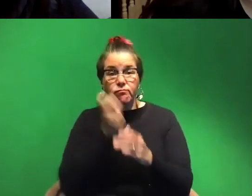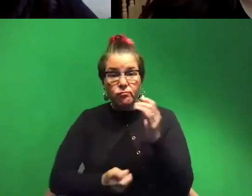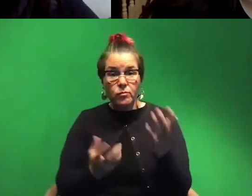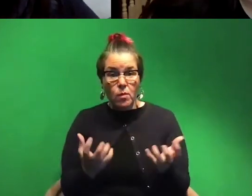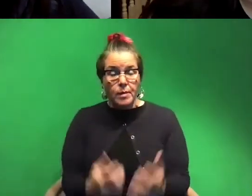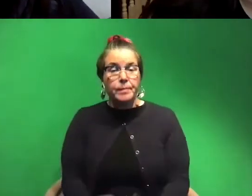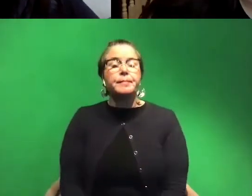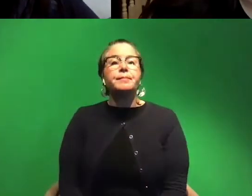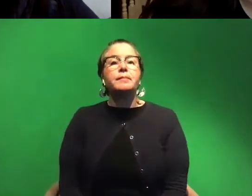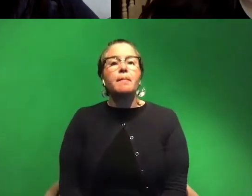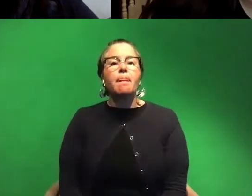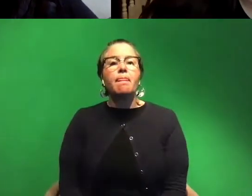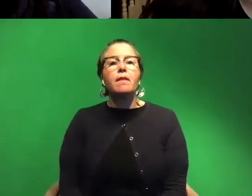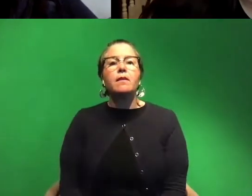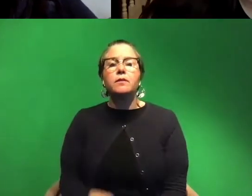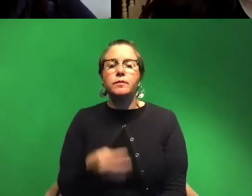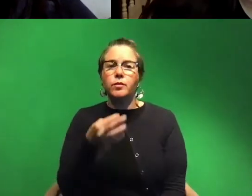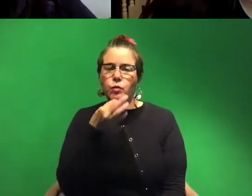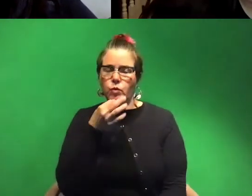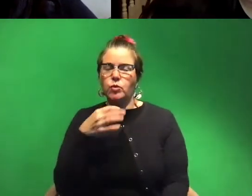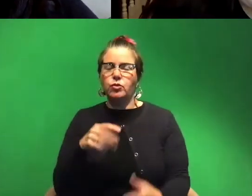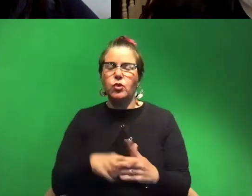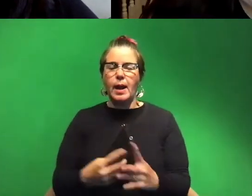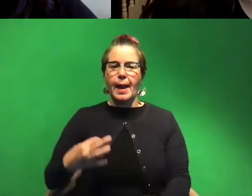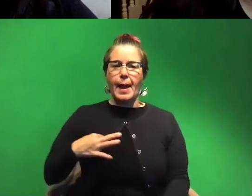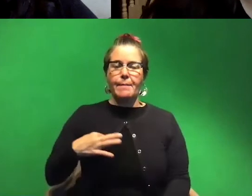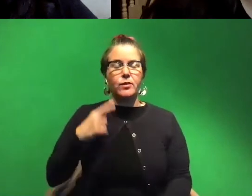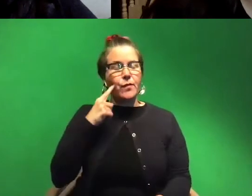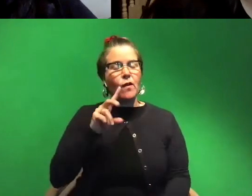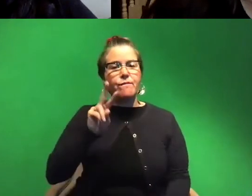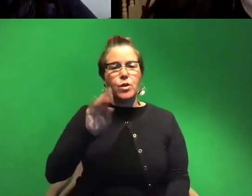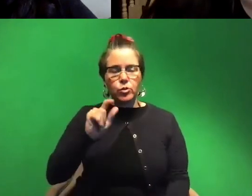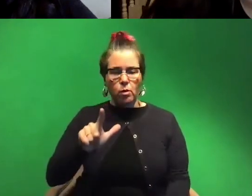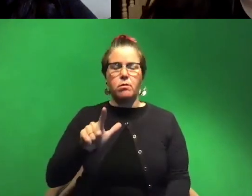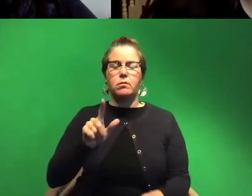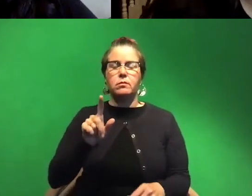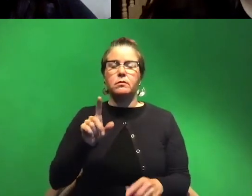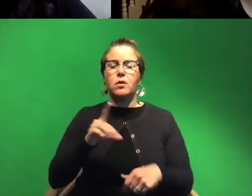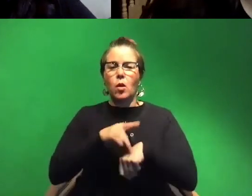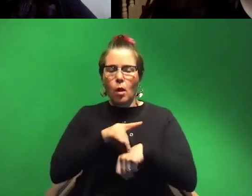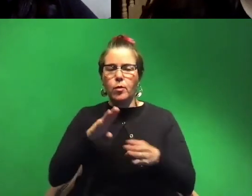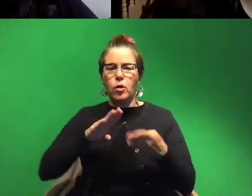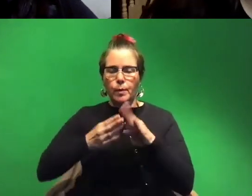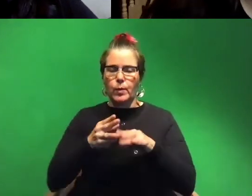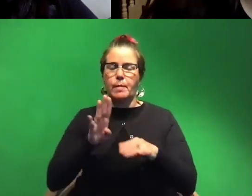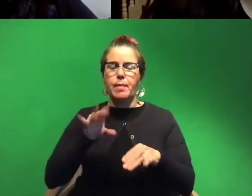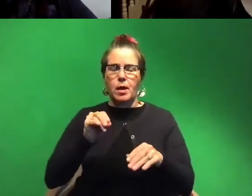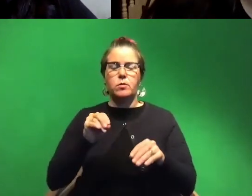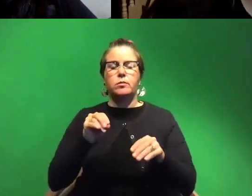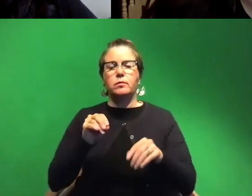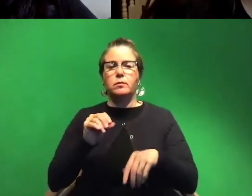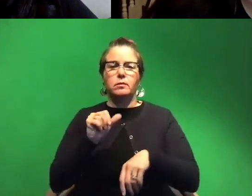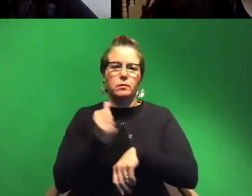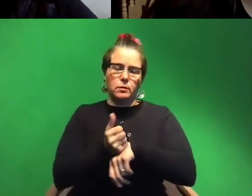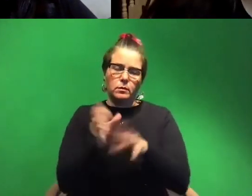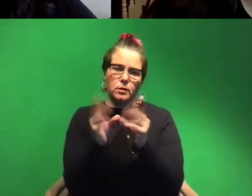just about to open the application for the first ever virtual Global Community Bio Summit that'll be virtually held through MIT. This is our 4th